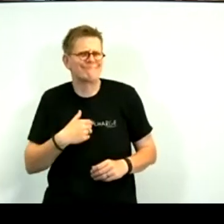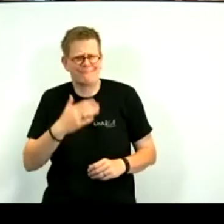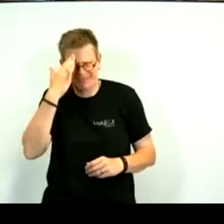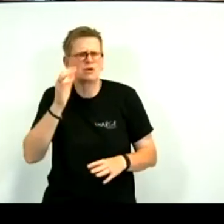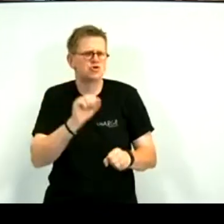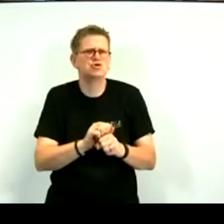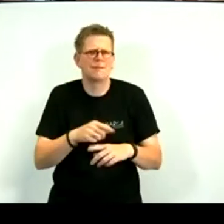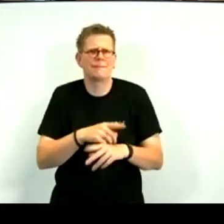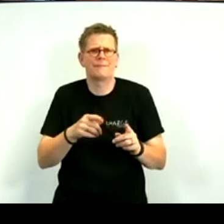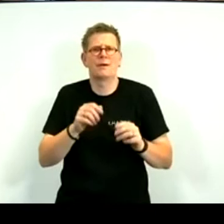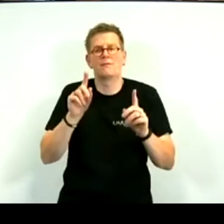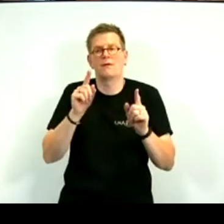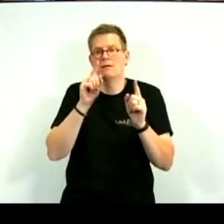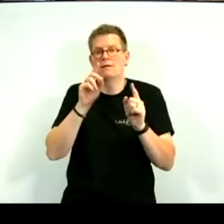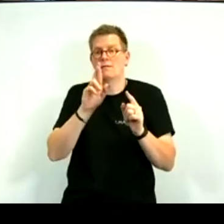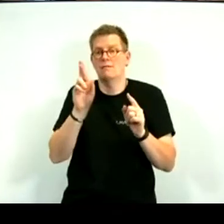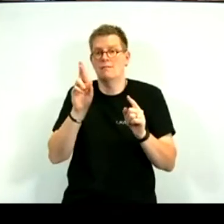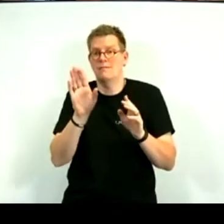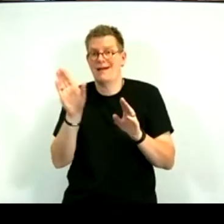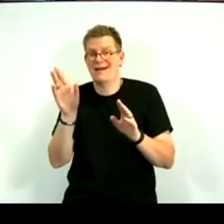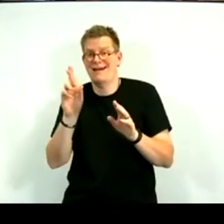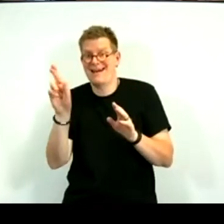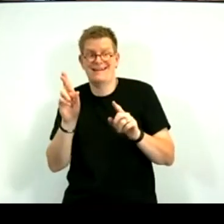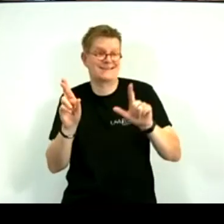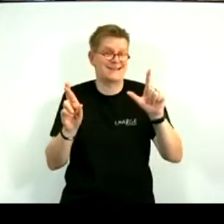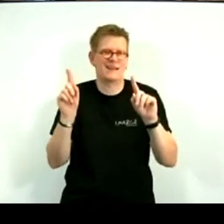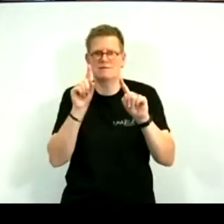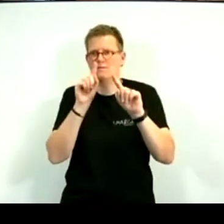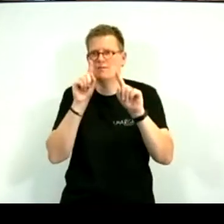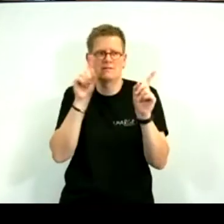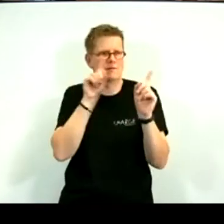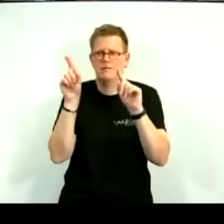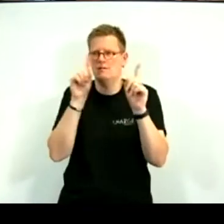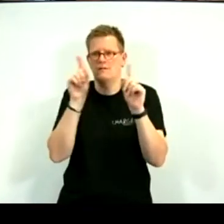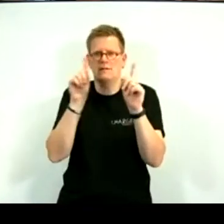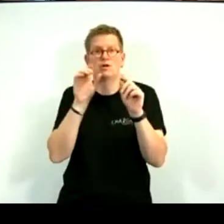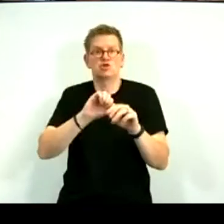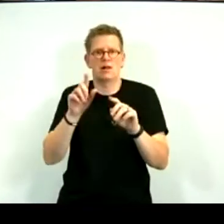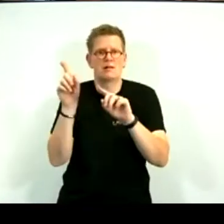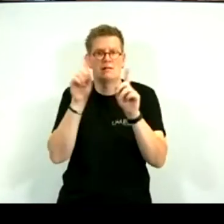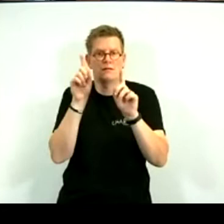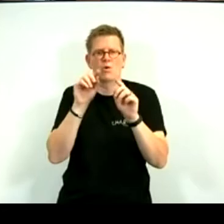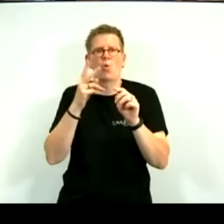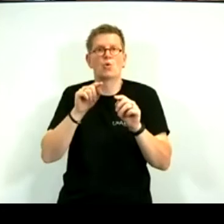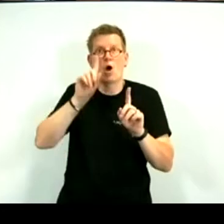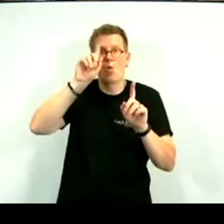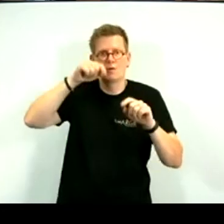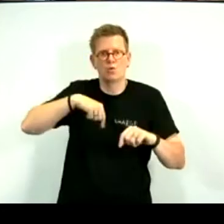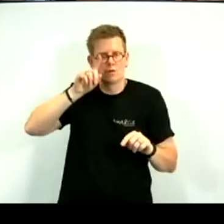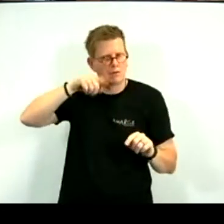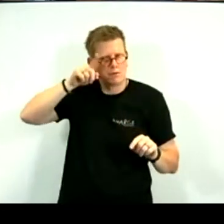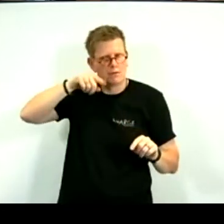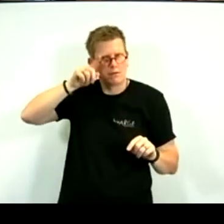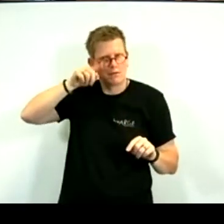up and down. And some children, it alternates side to side and up and down. That suggests that the eyes are not able